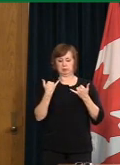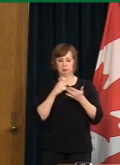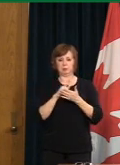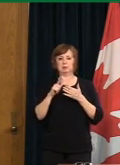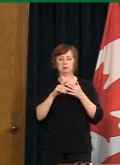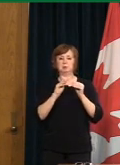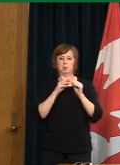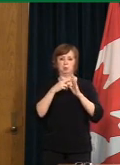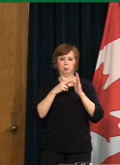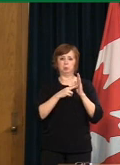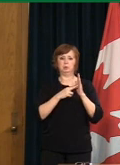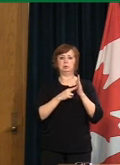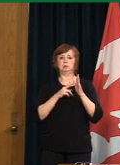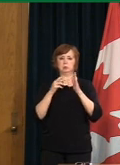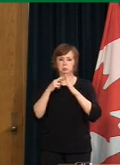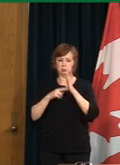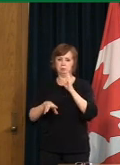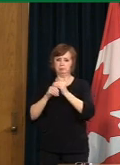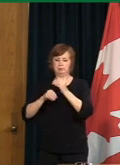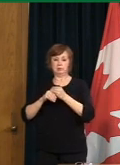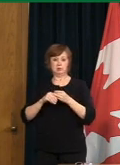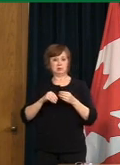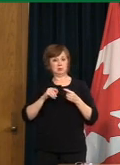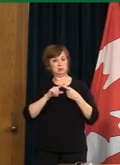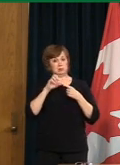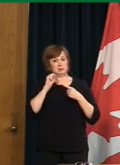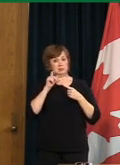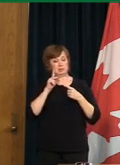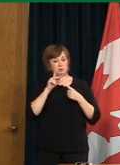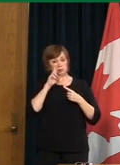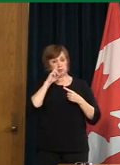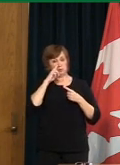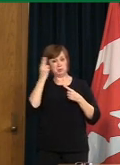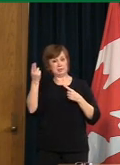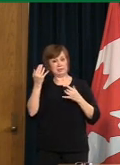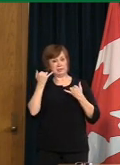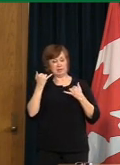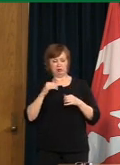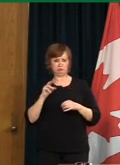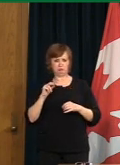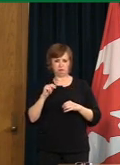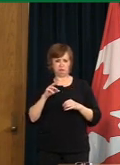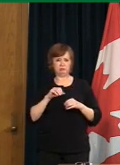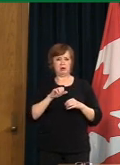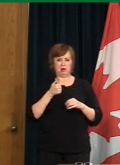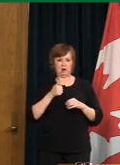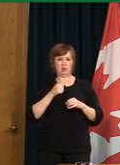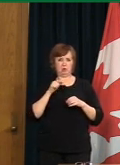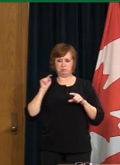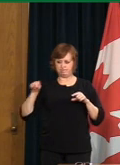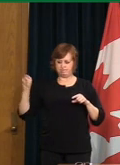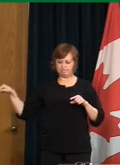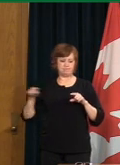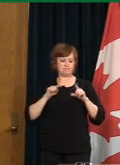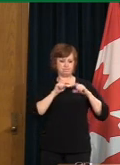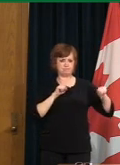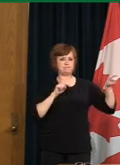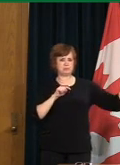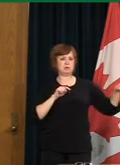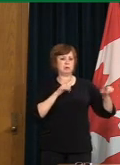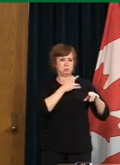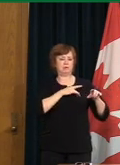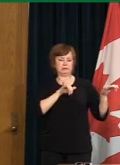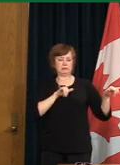that, and we are not unique in Saskatchewan, but, testing has been very robust and